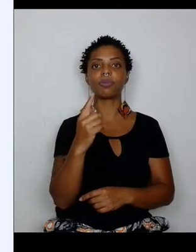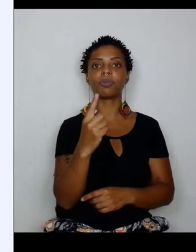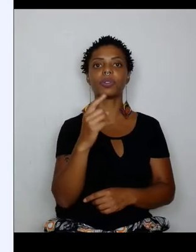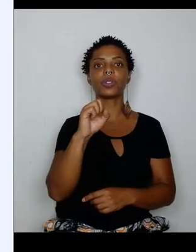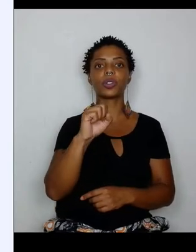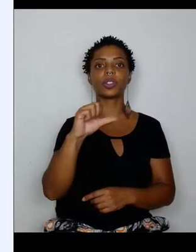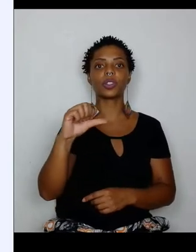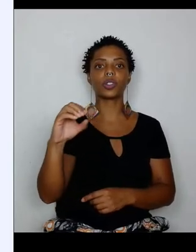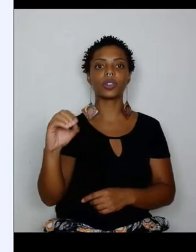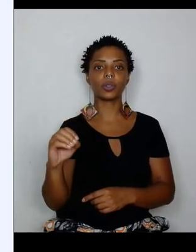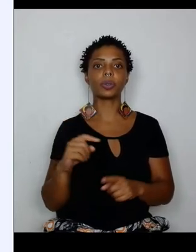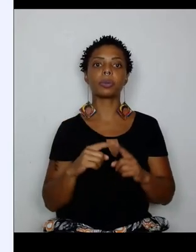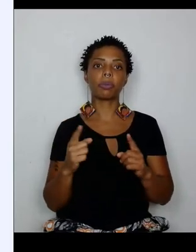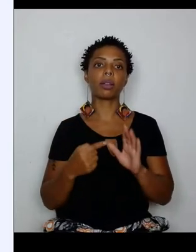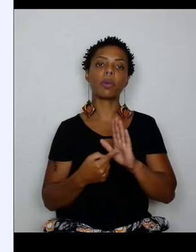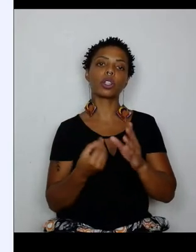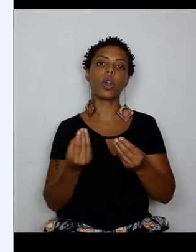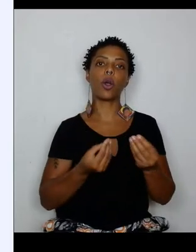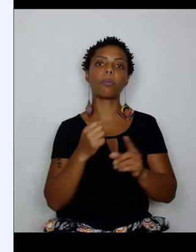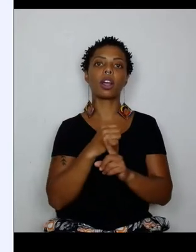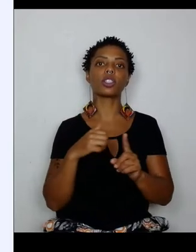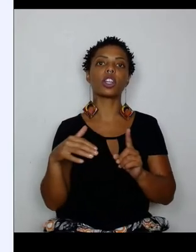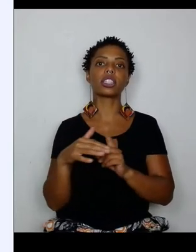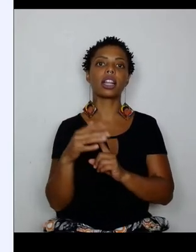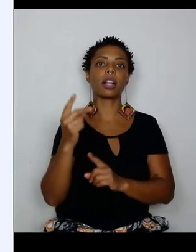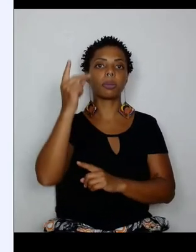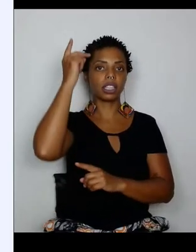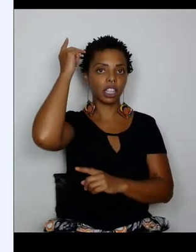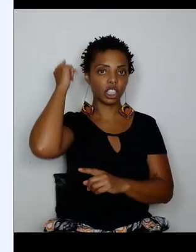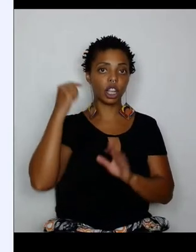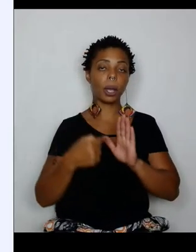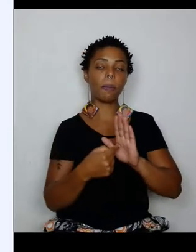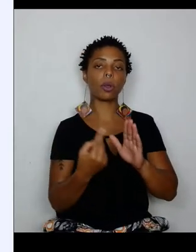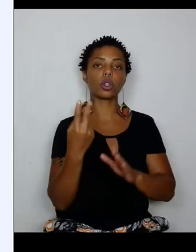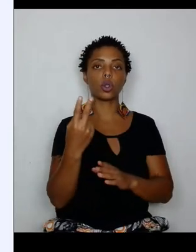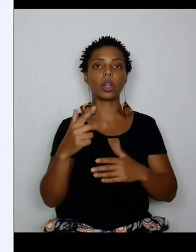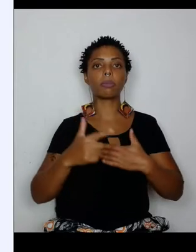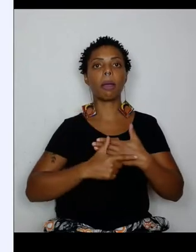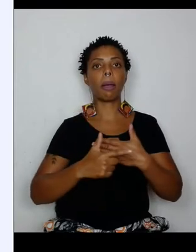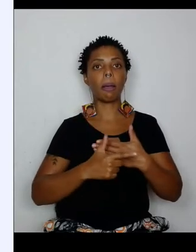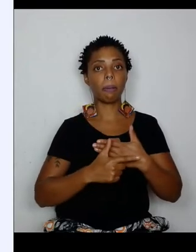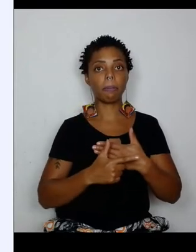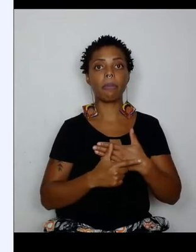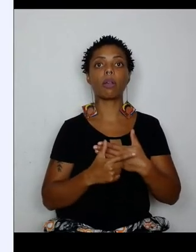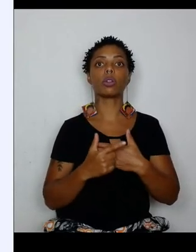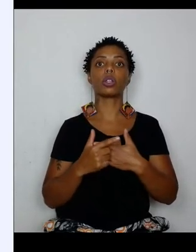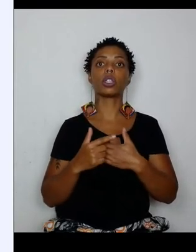traditional complementary social roles for high-ranking indigenous women